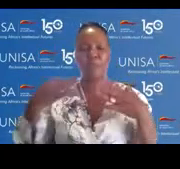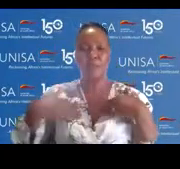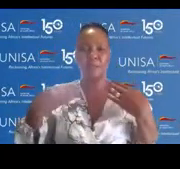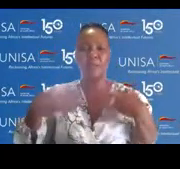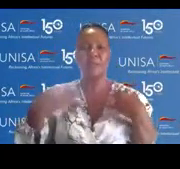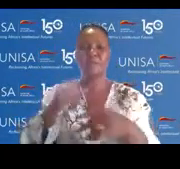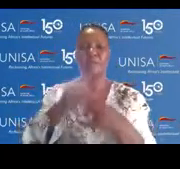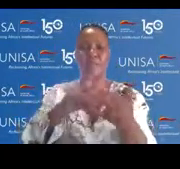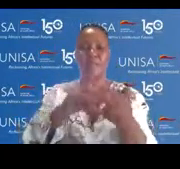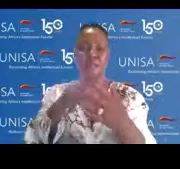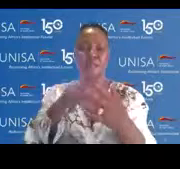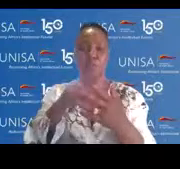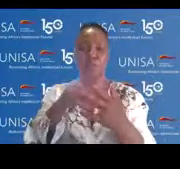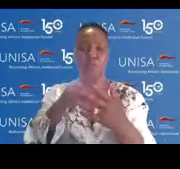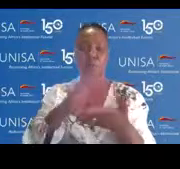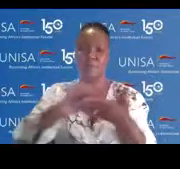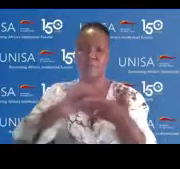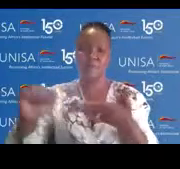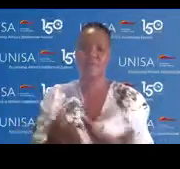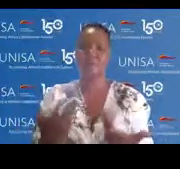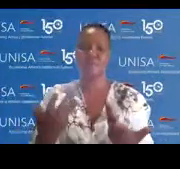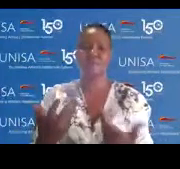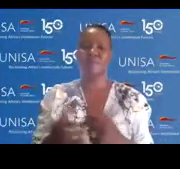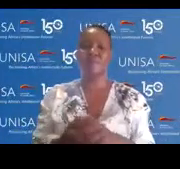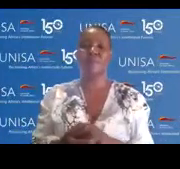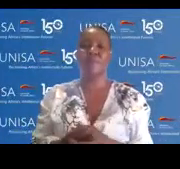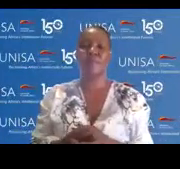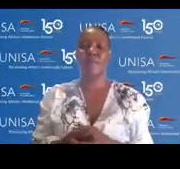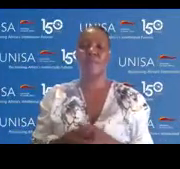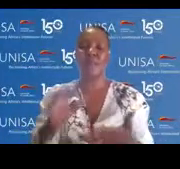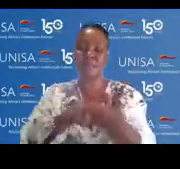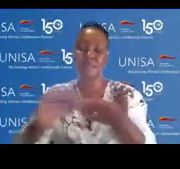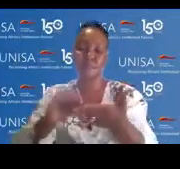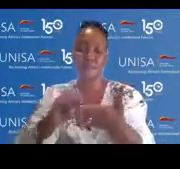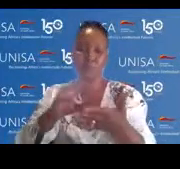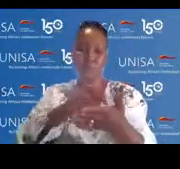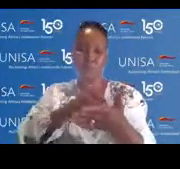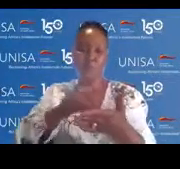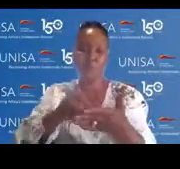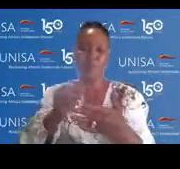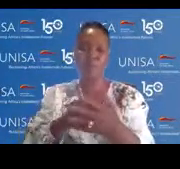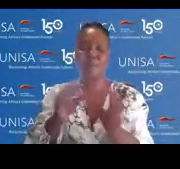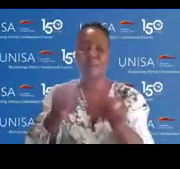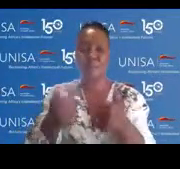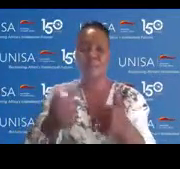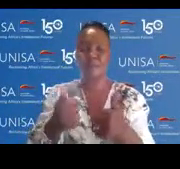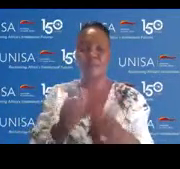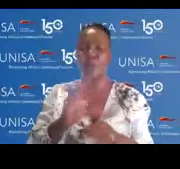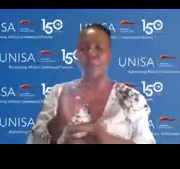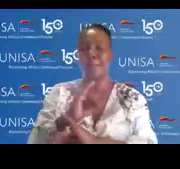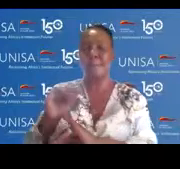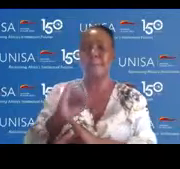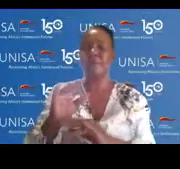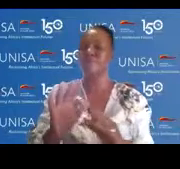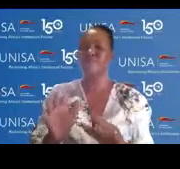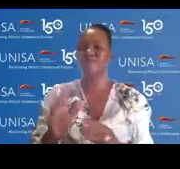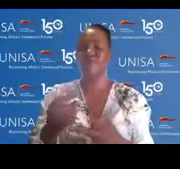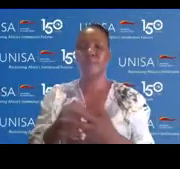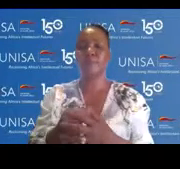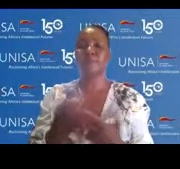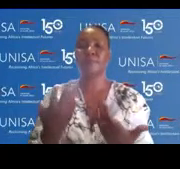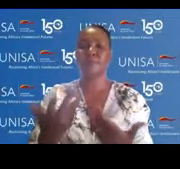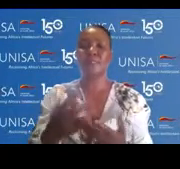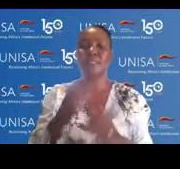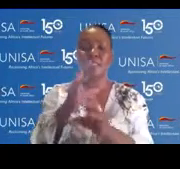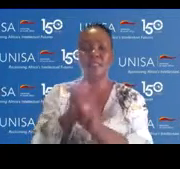delete. And there we go. So deleting cookies is a good thing, guys. It's not a bad thing. And it just keeps those websites that you're going